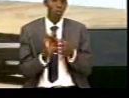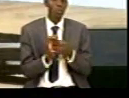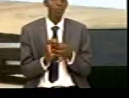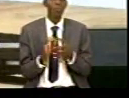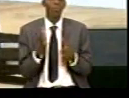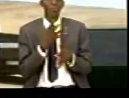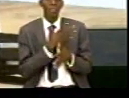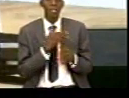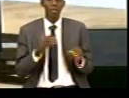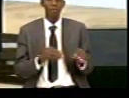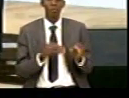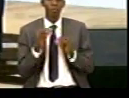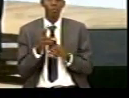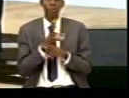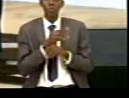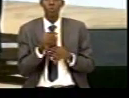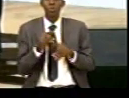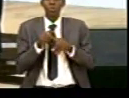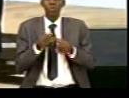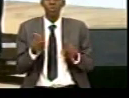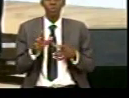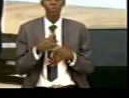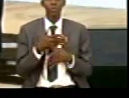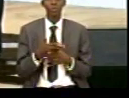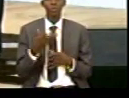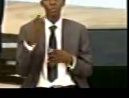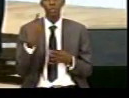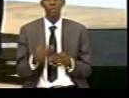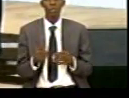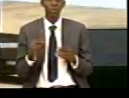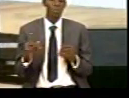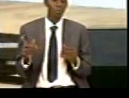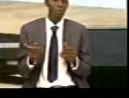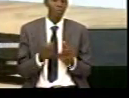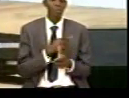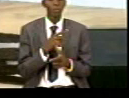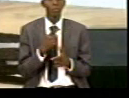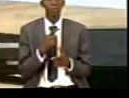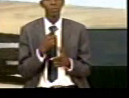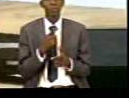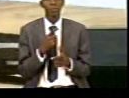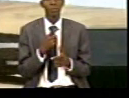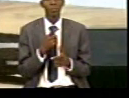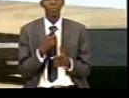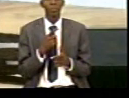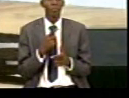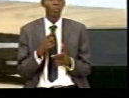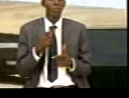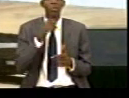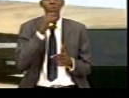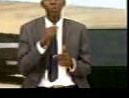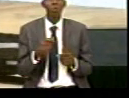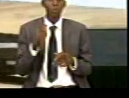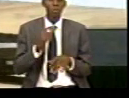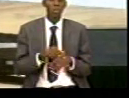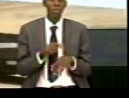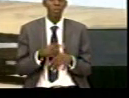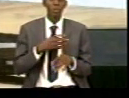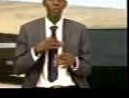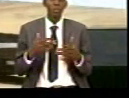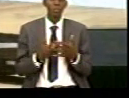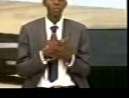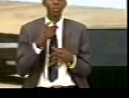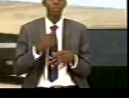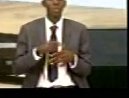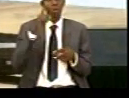no difference between the first century believers and the last century believers who